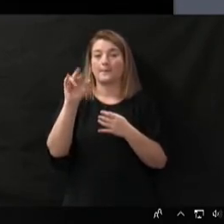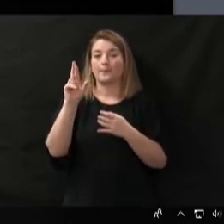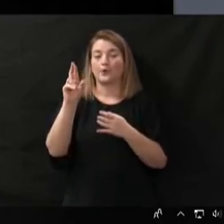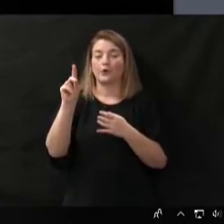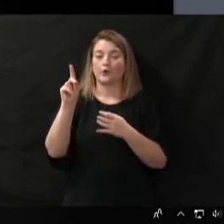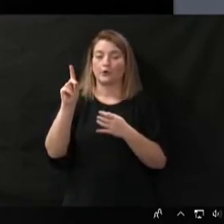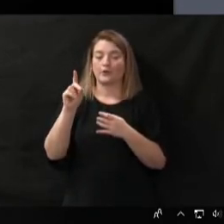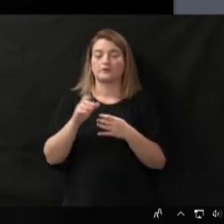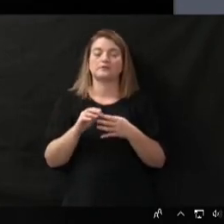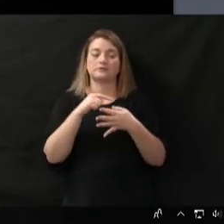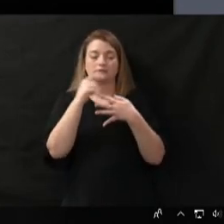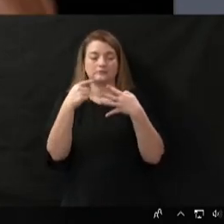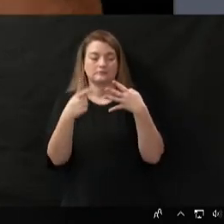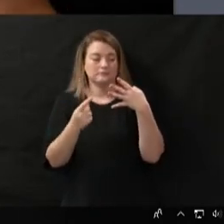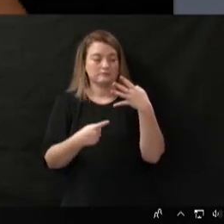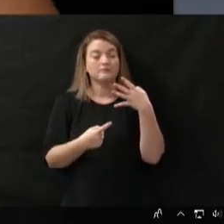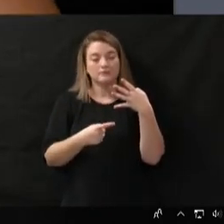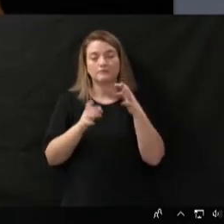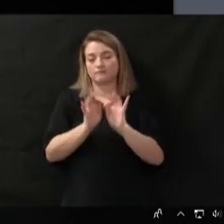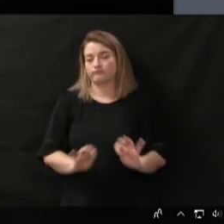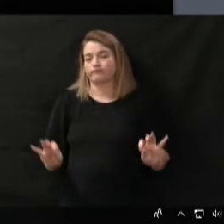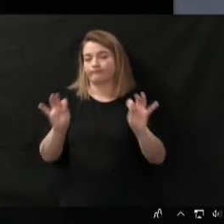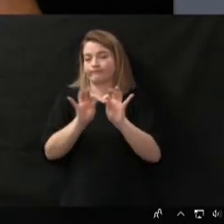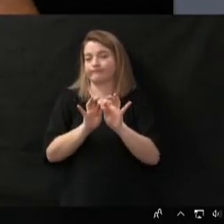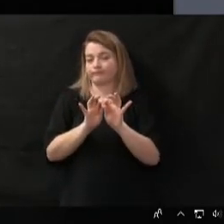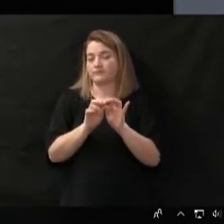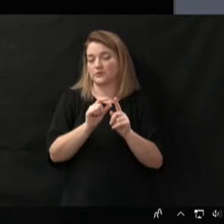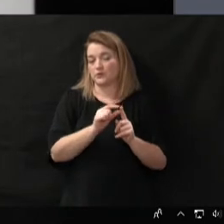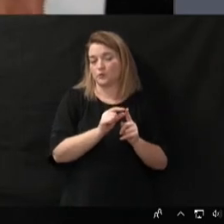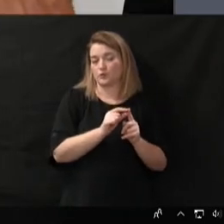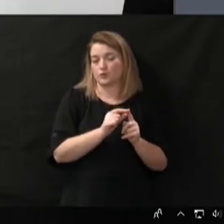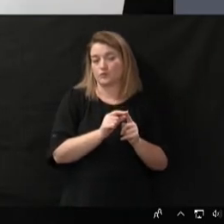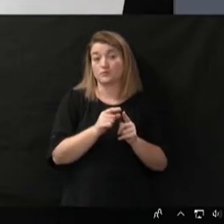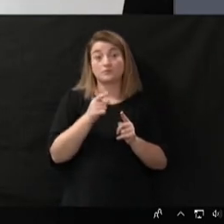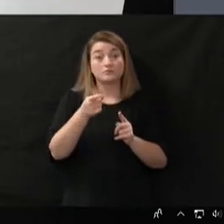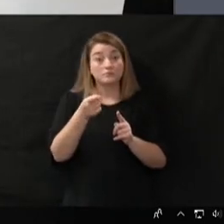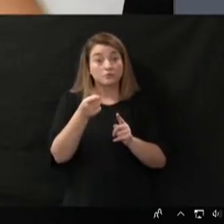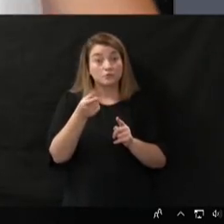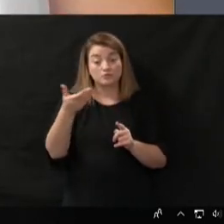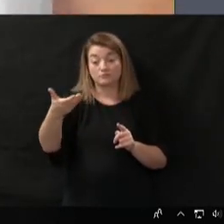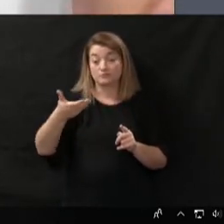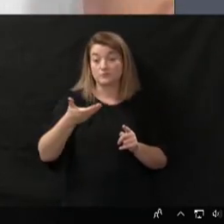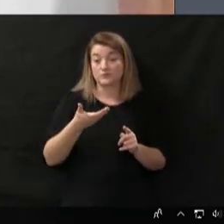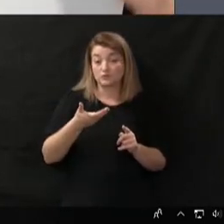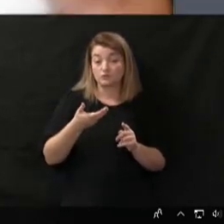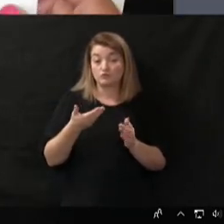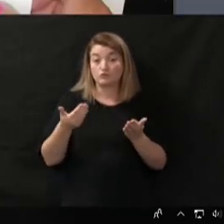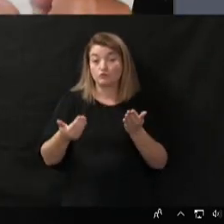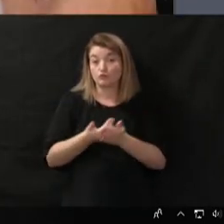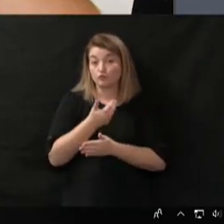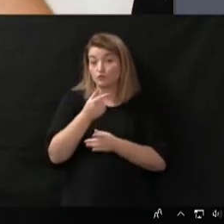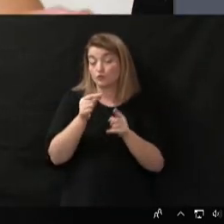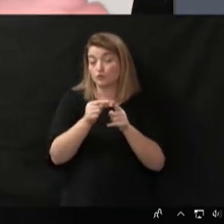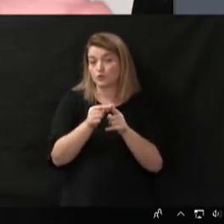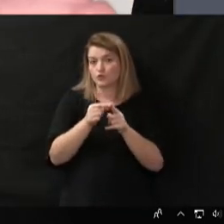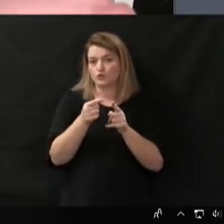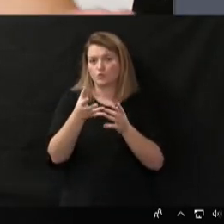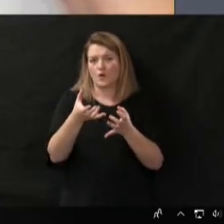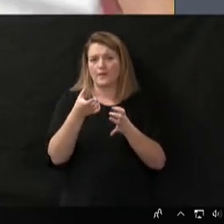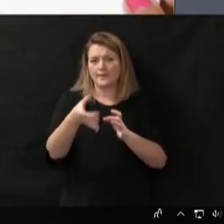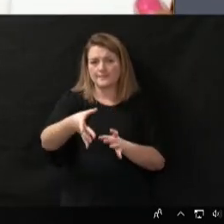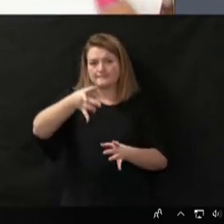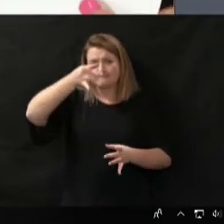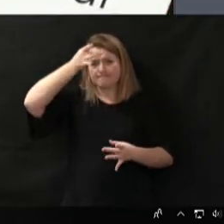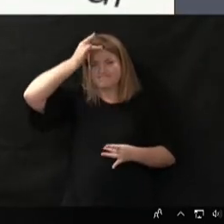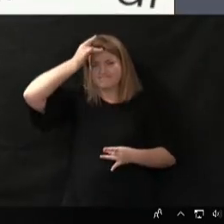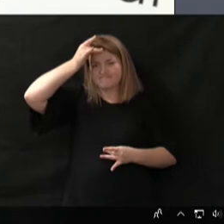Okay? So if you are introducing a word, you want them to be very attached, in